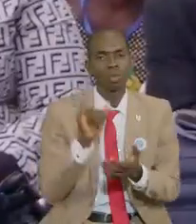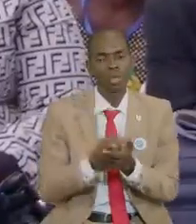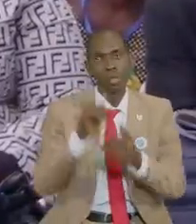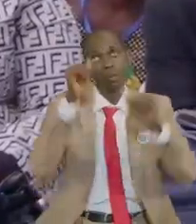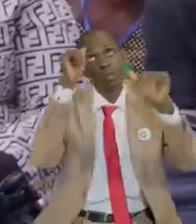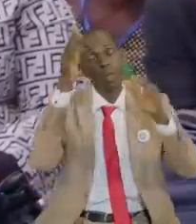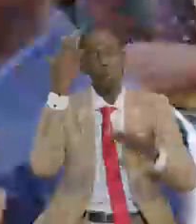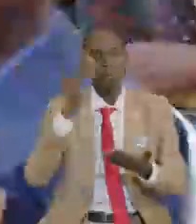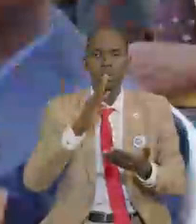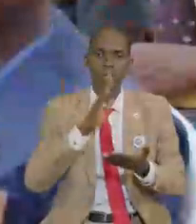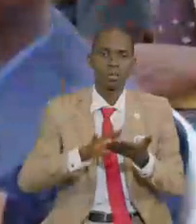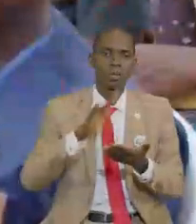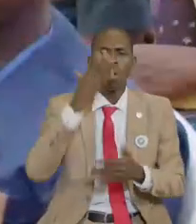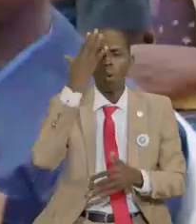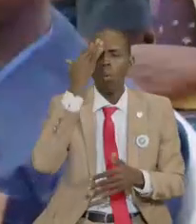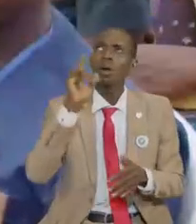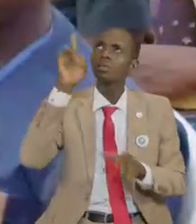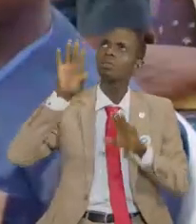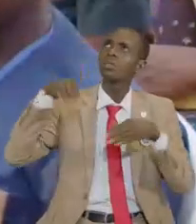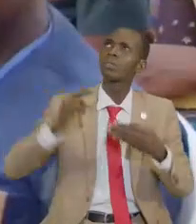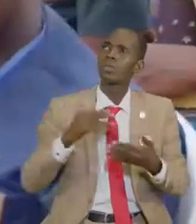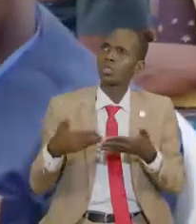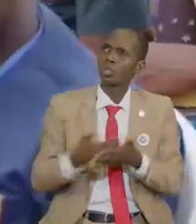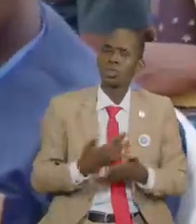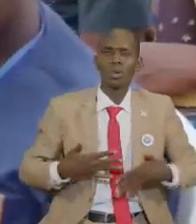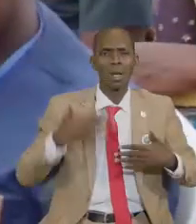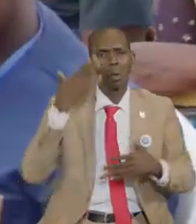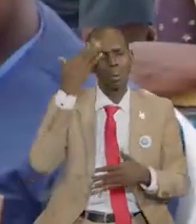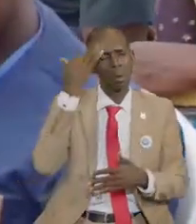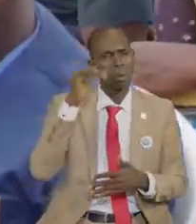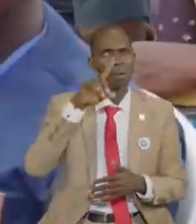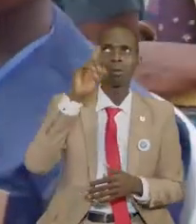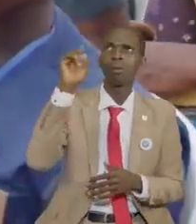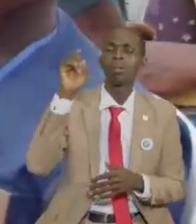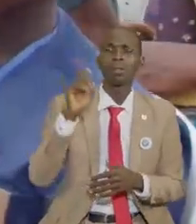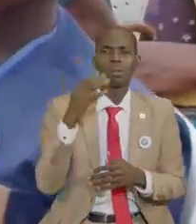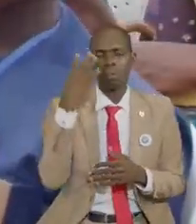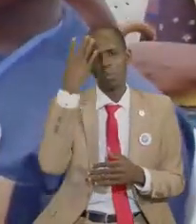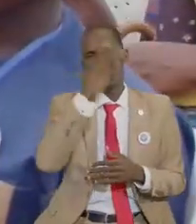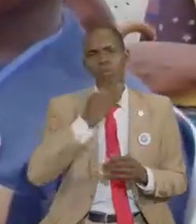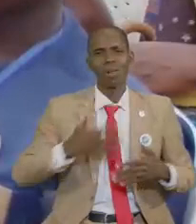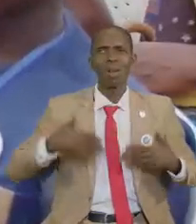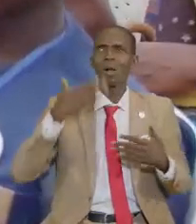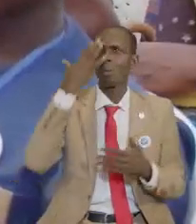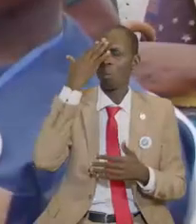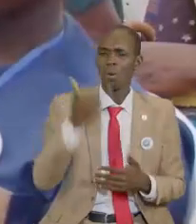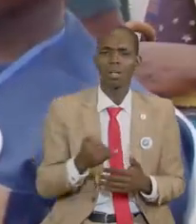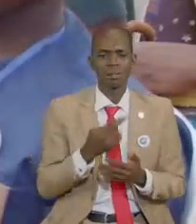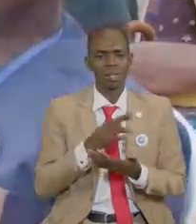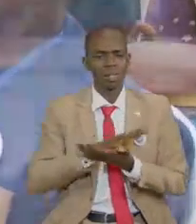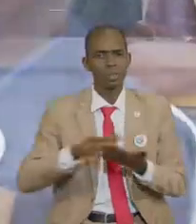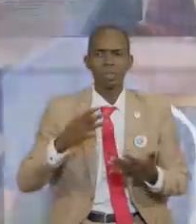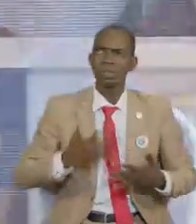does he give us a new life, a beautiful life, a righteous life,